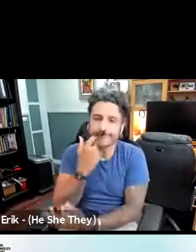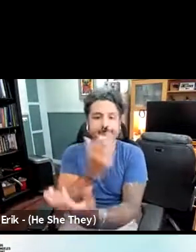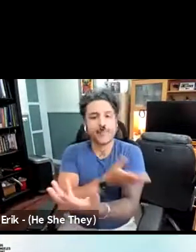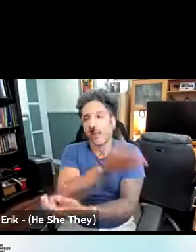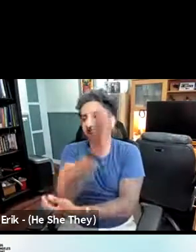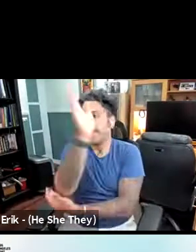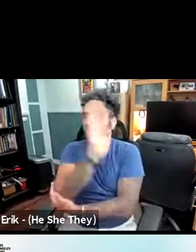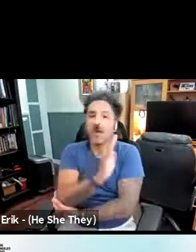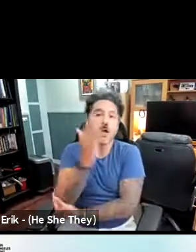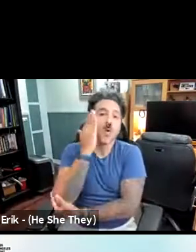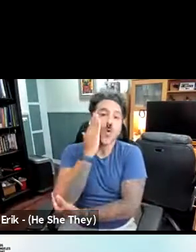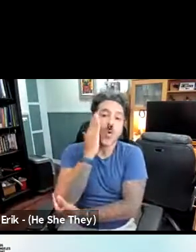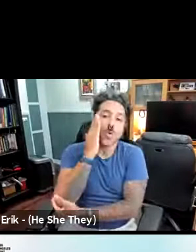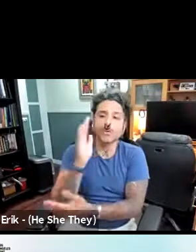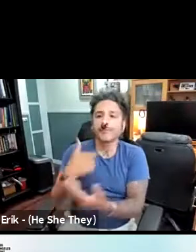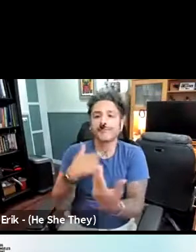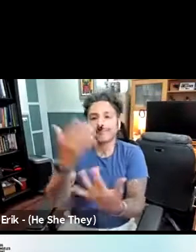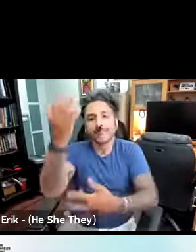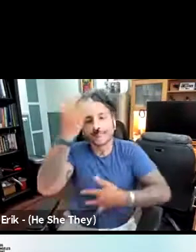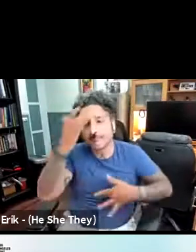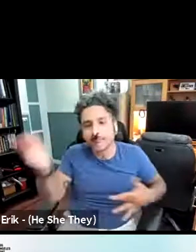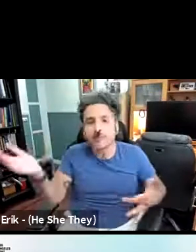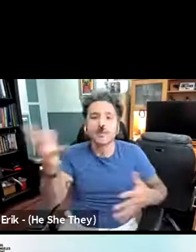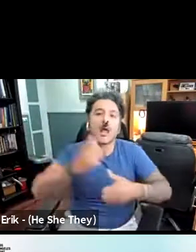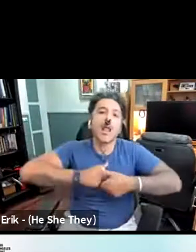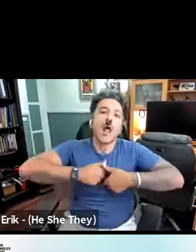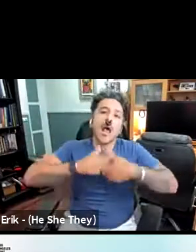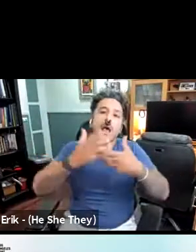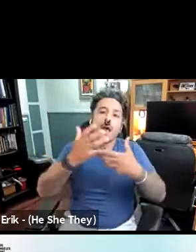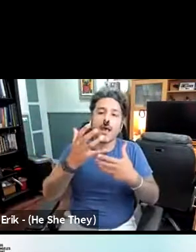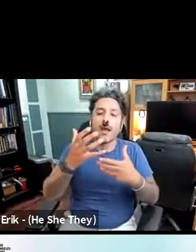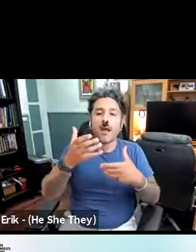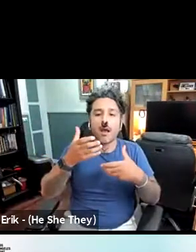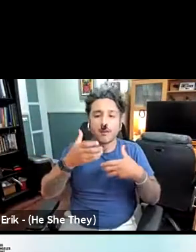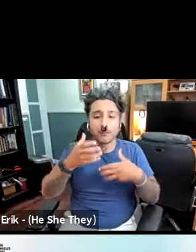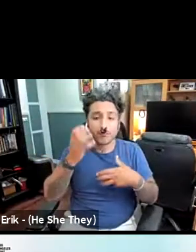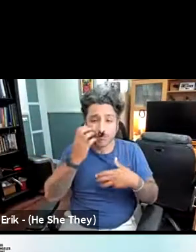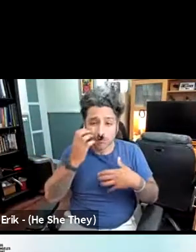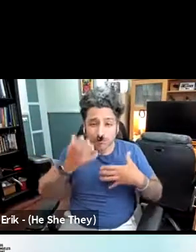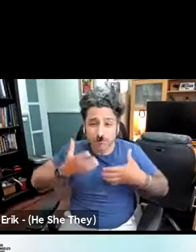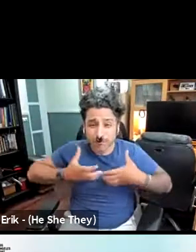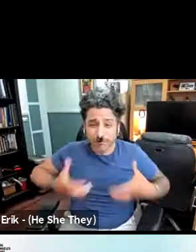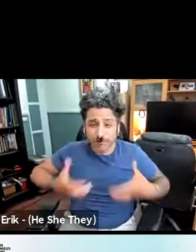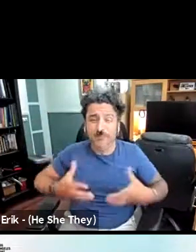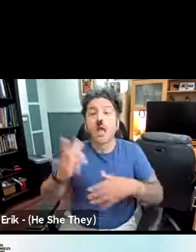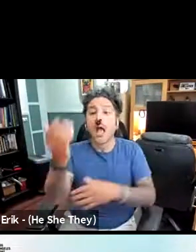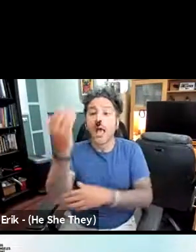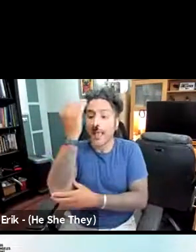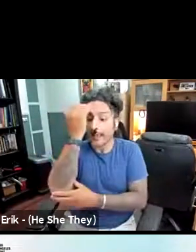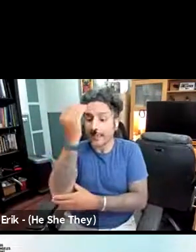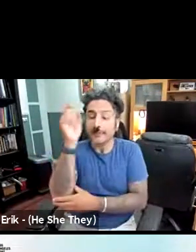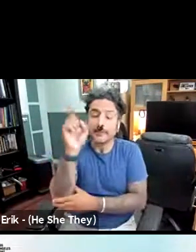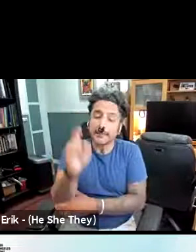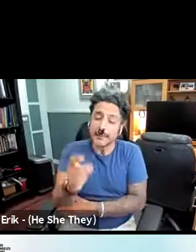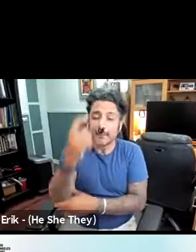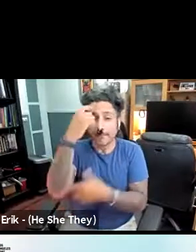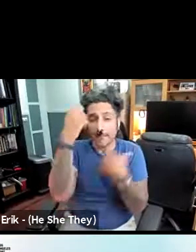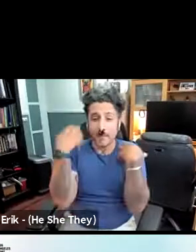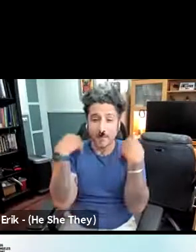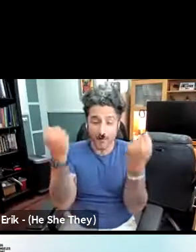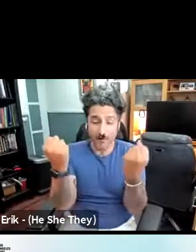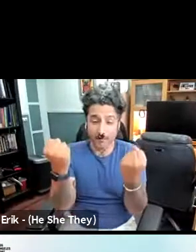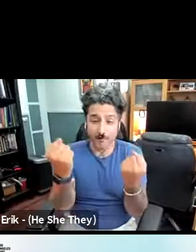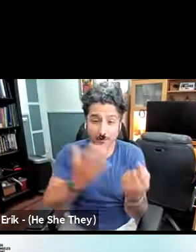diagnosed with diseases and obesity and rejection. I need mental health. I need that in